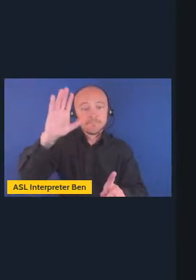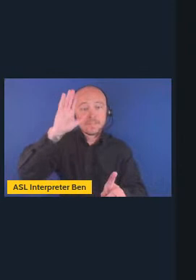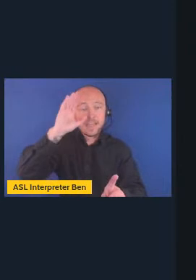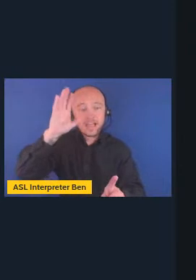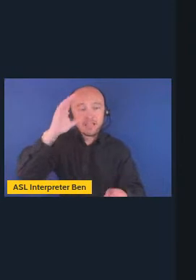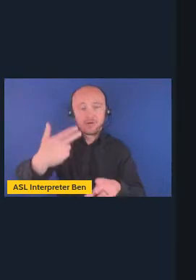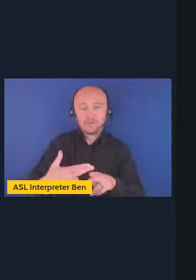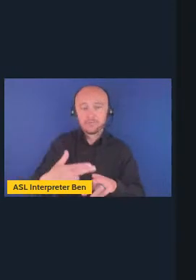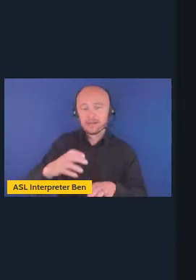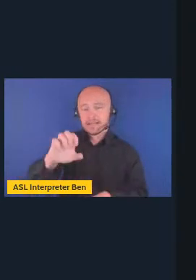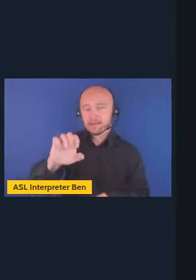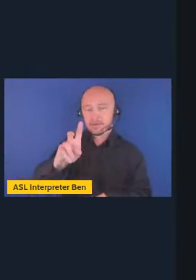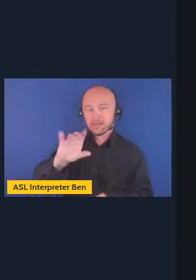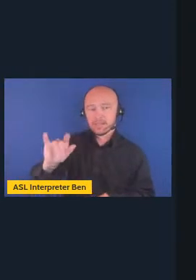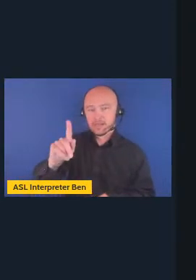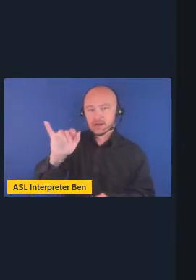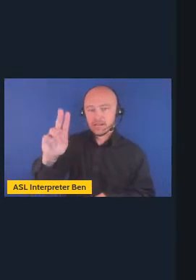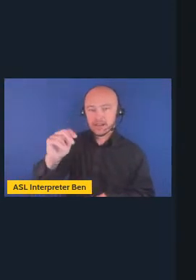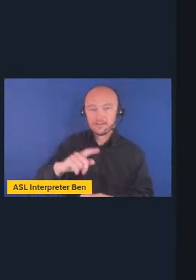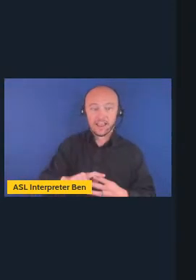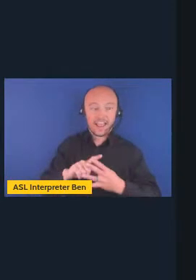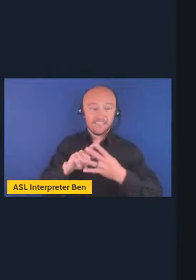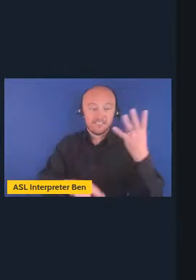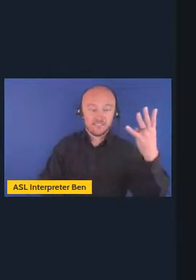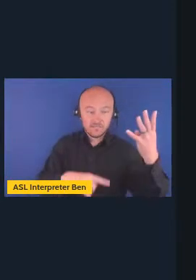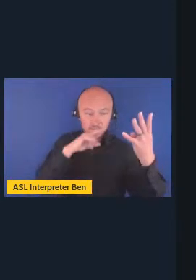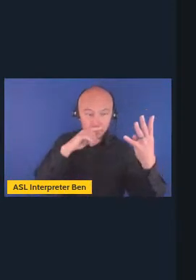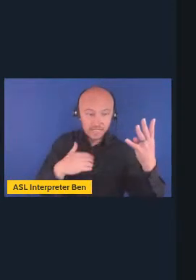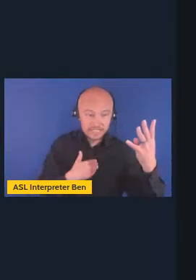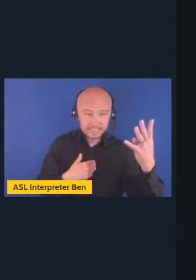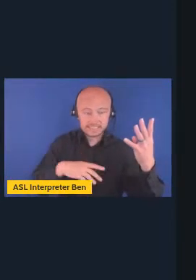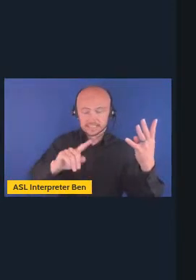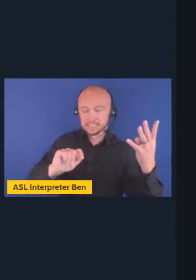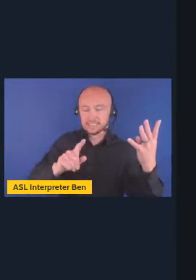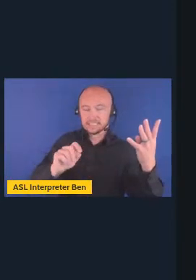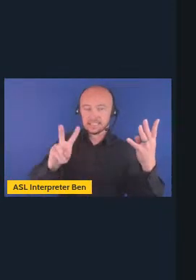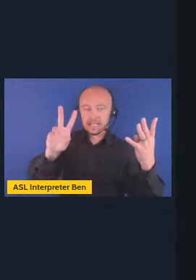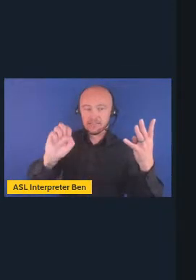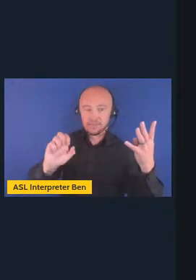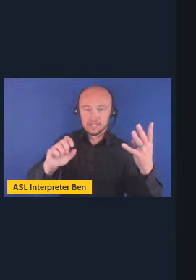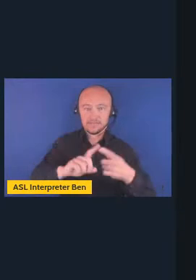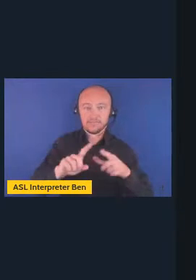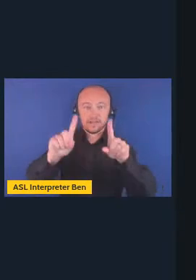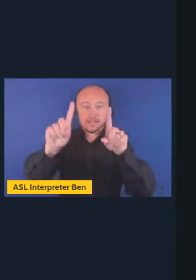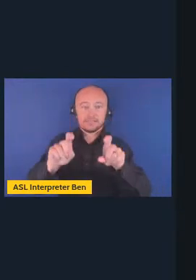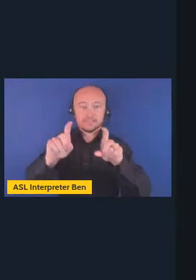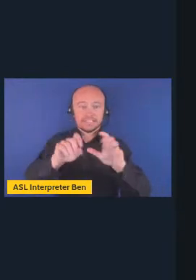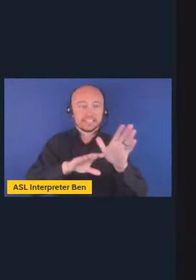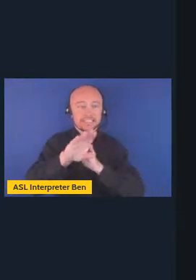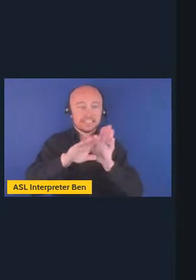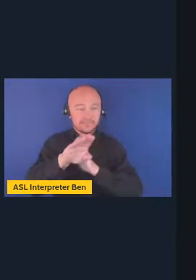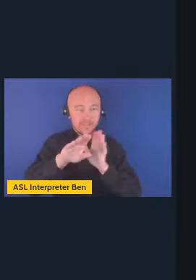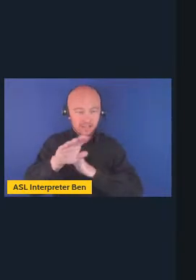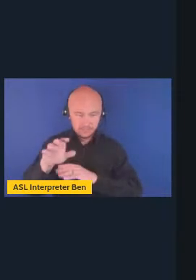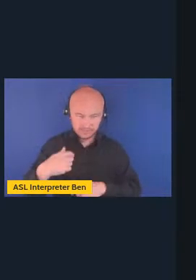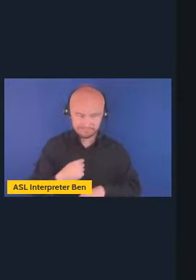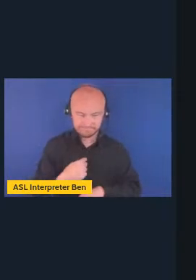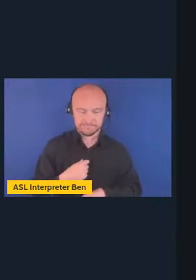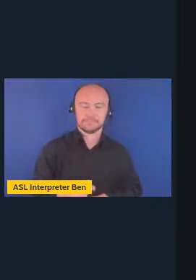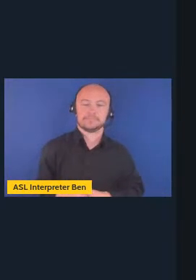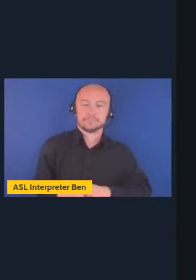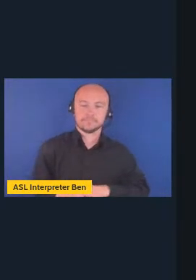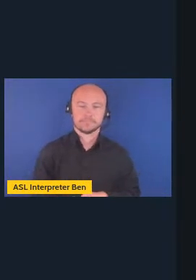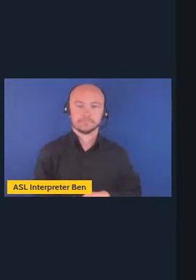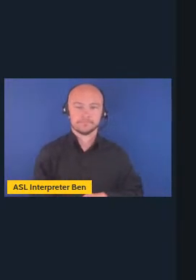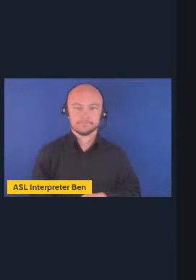My name is Eyal Keren. I have 4 kids under 8. I live in Tel Aviv, and I'm a former test-driven developer fanatic. You'll